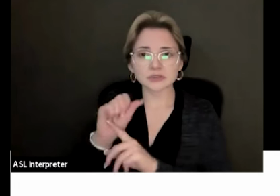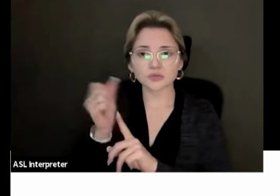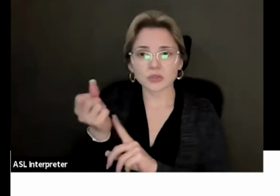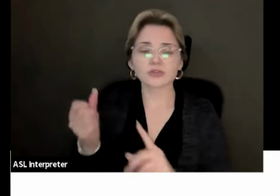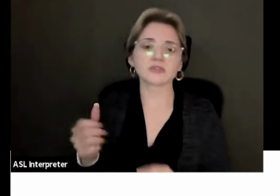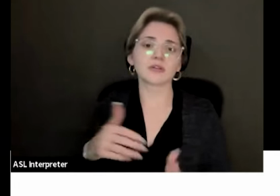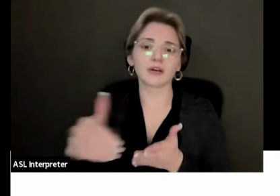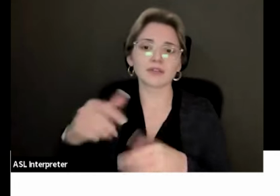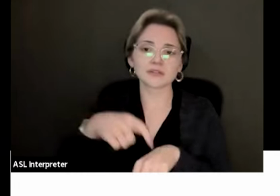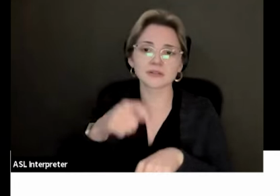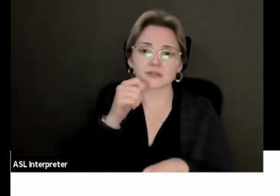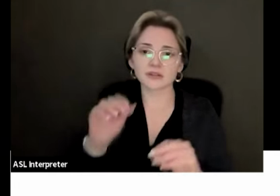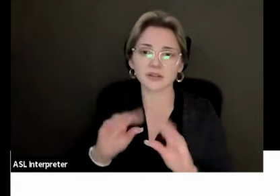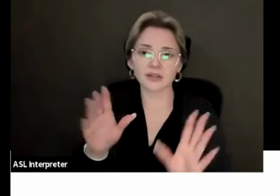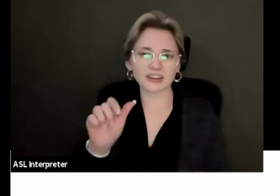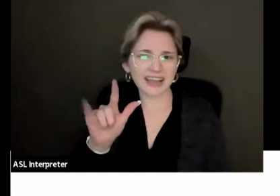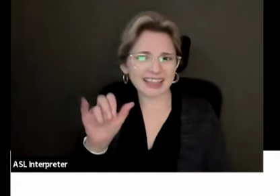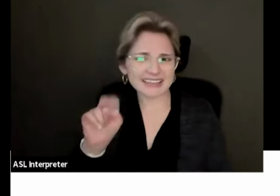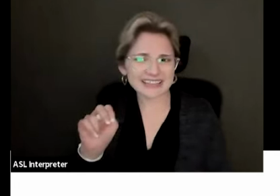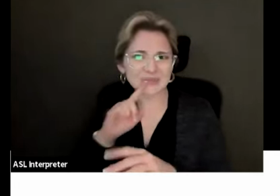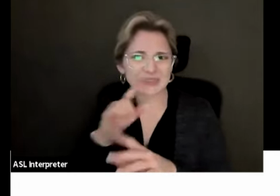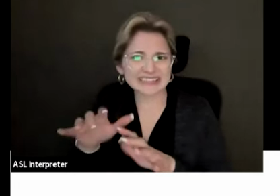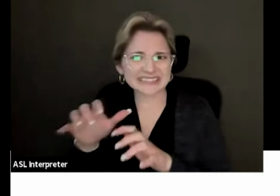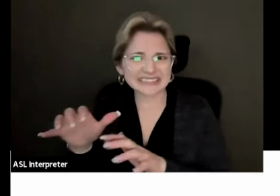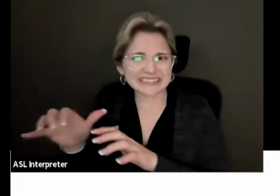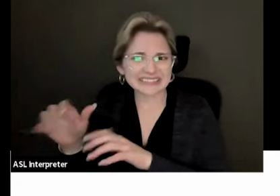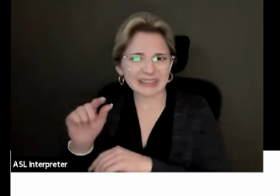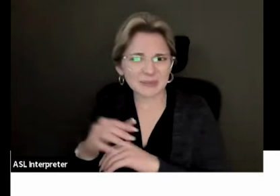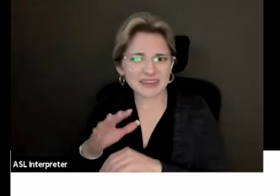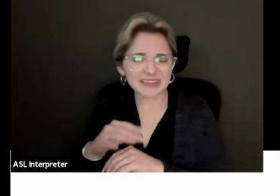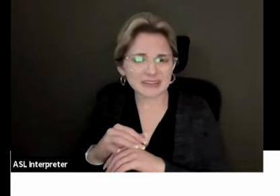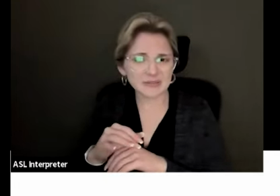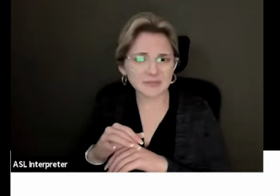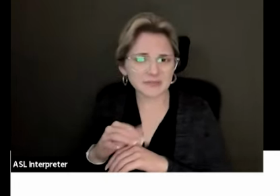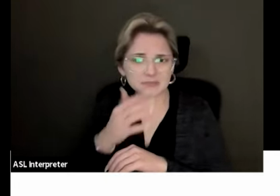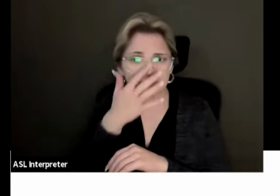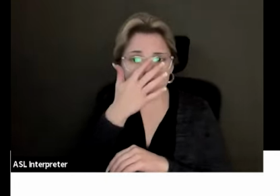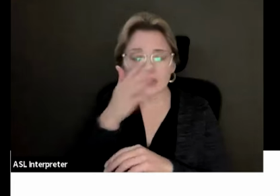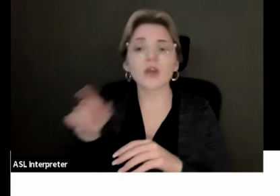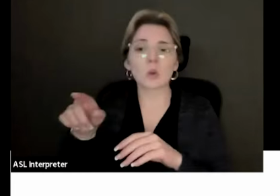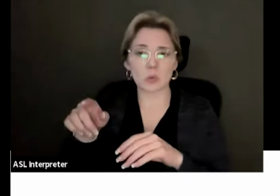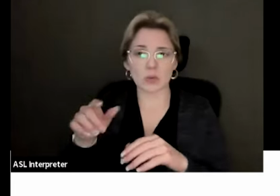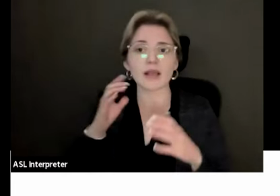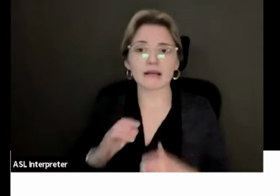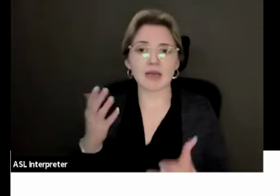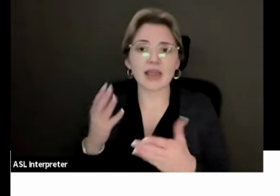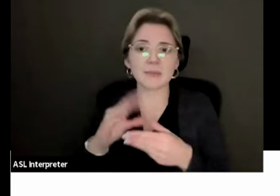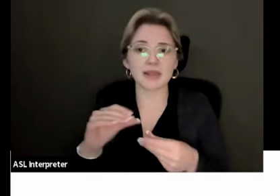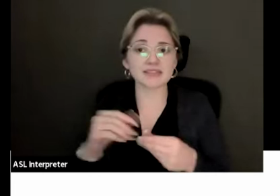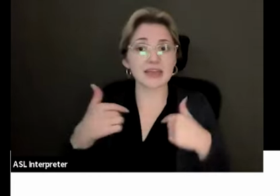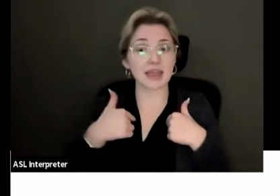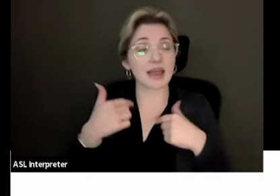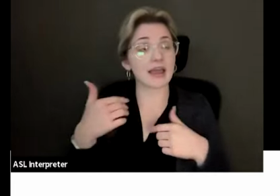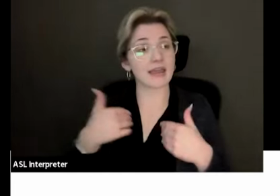what exactly their assistance is at times, right? They may say, I have Section 8. Well, Section 8, even on this slide,